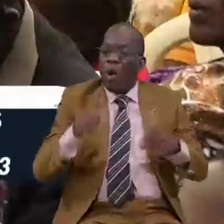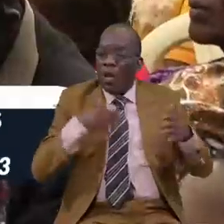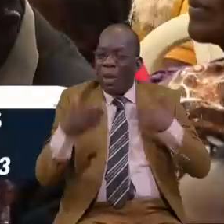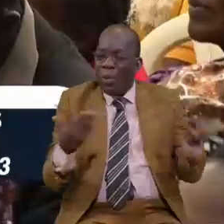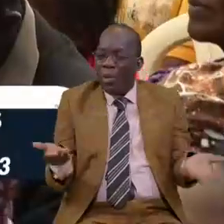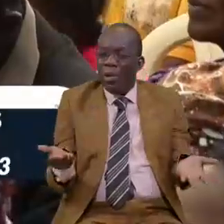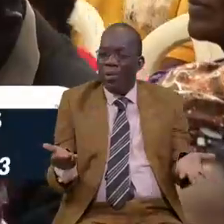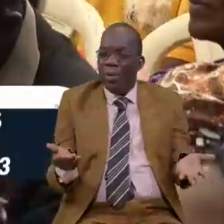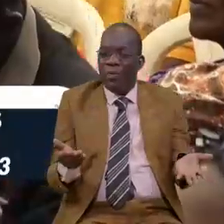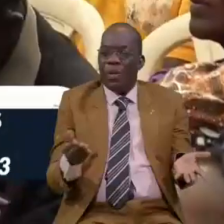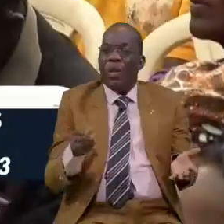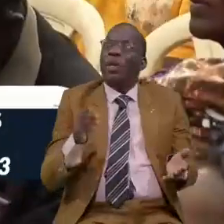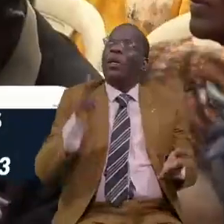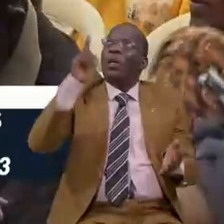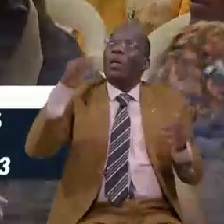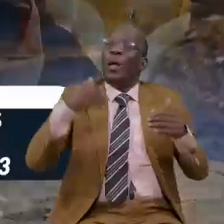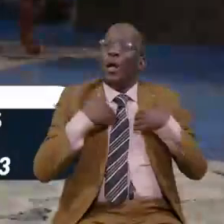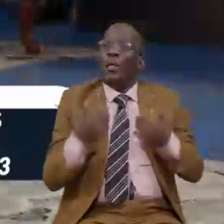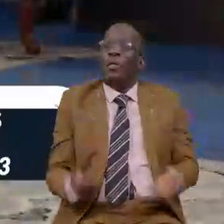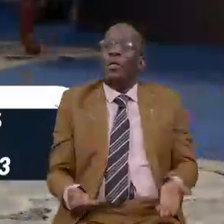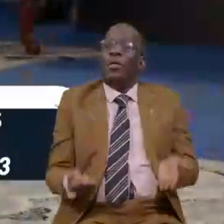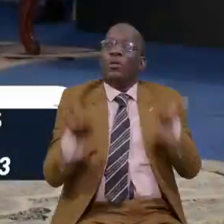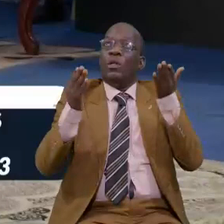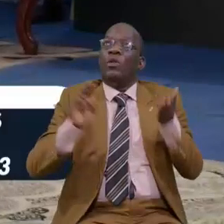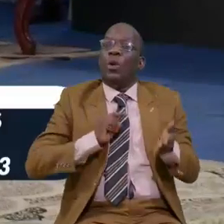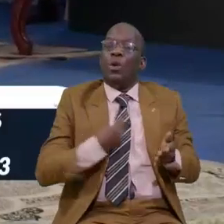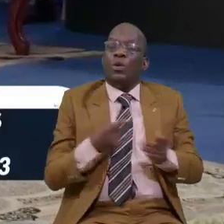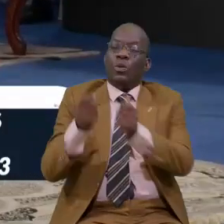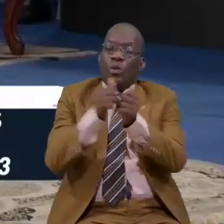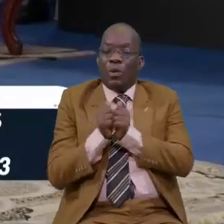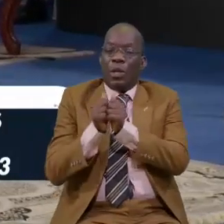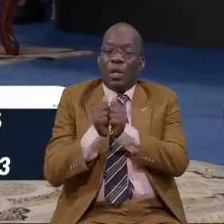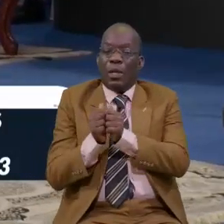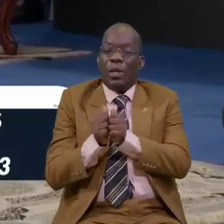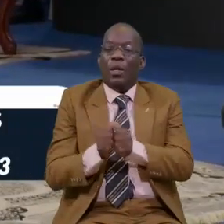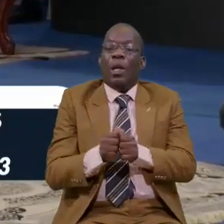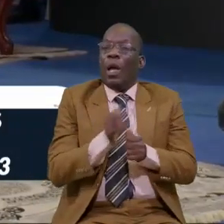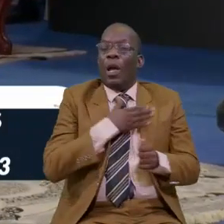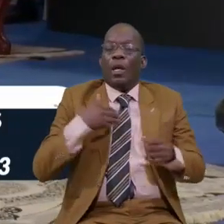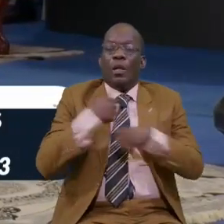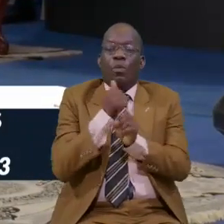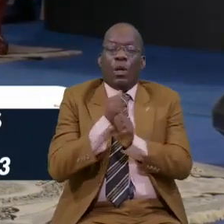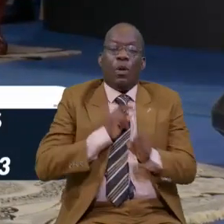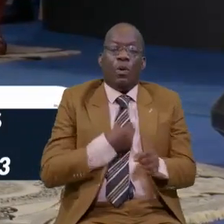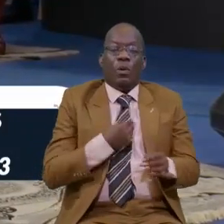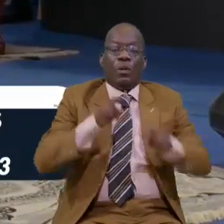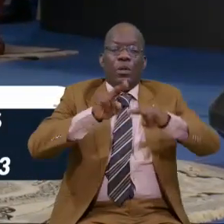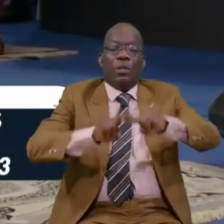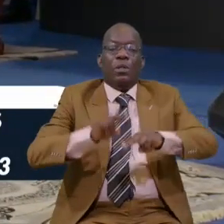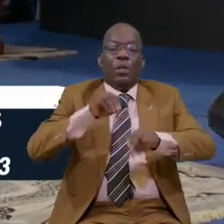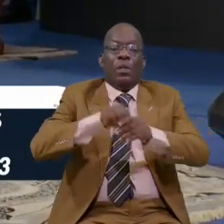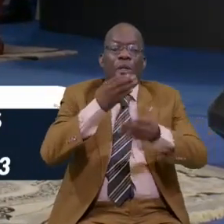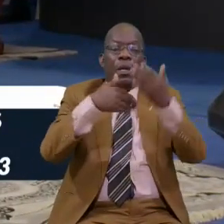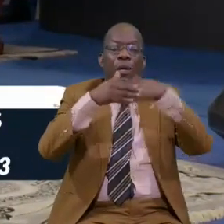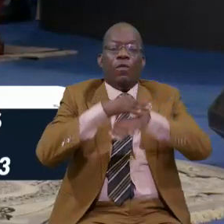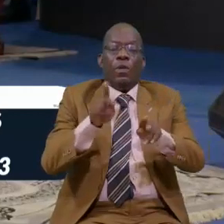has raised us up together and made us sit in heavenly places in